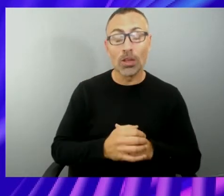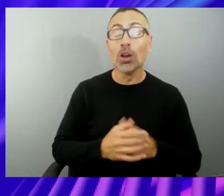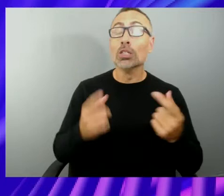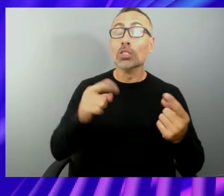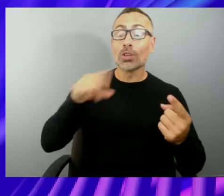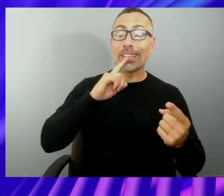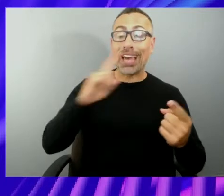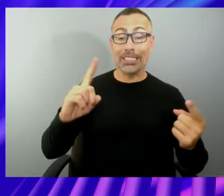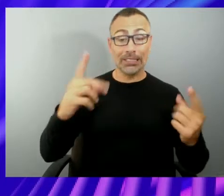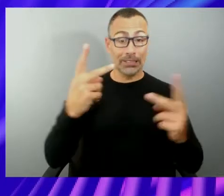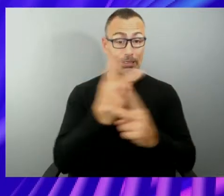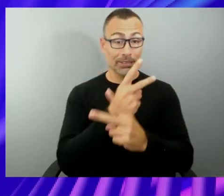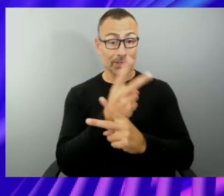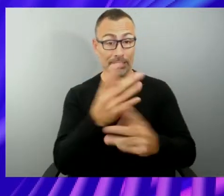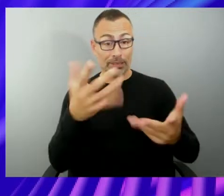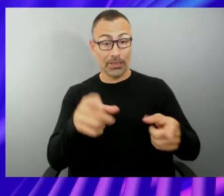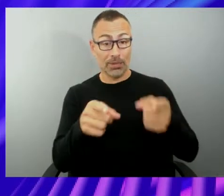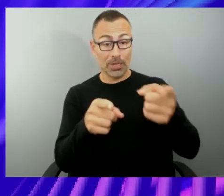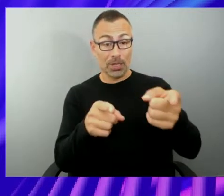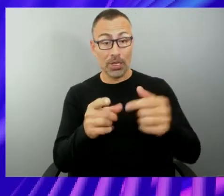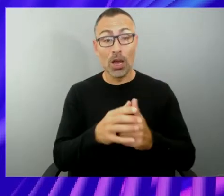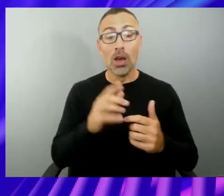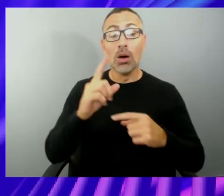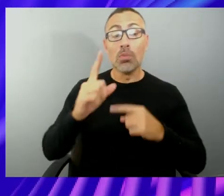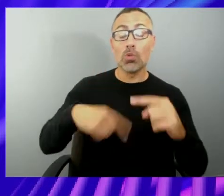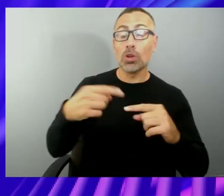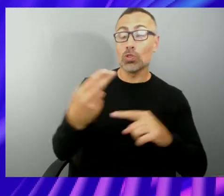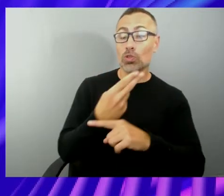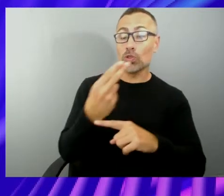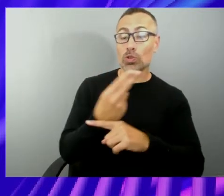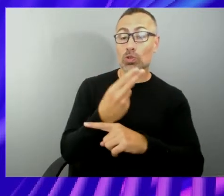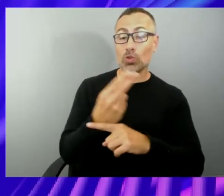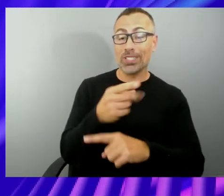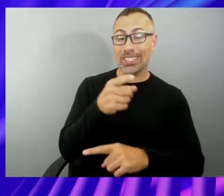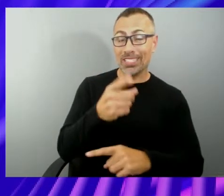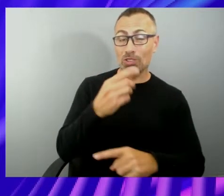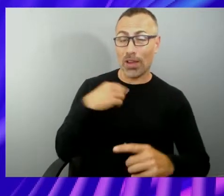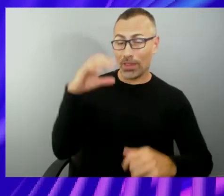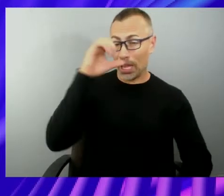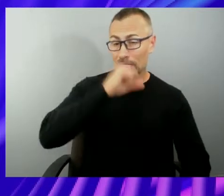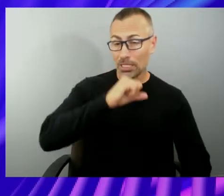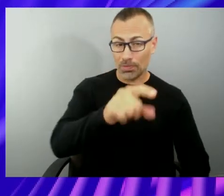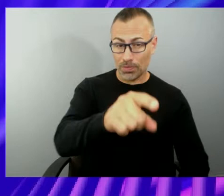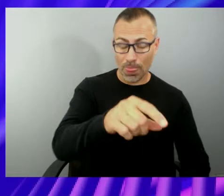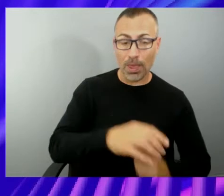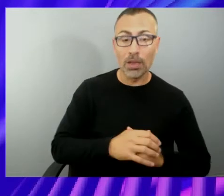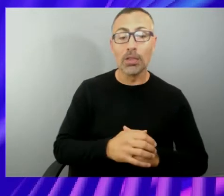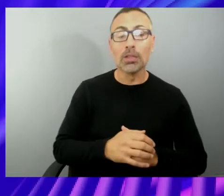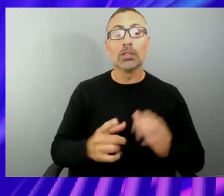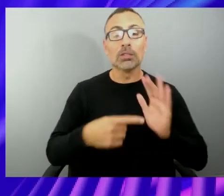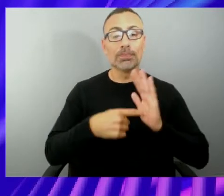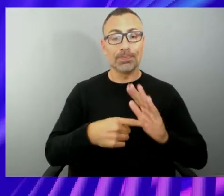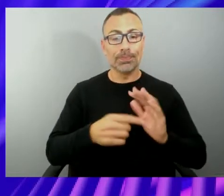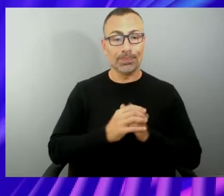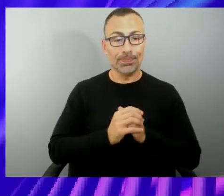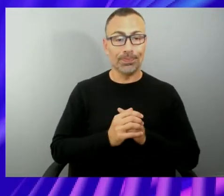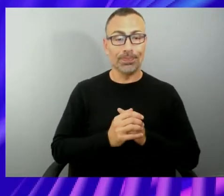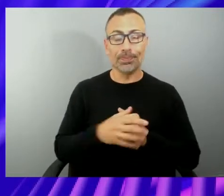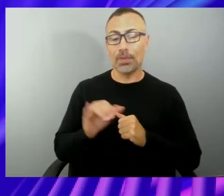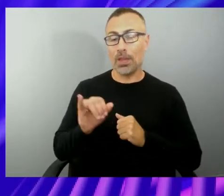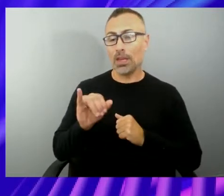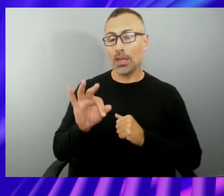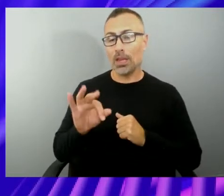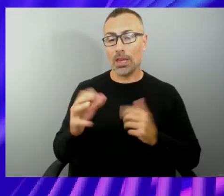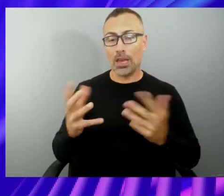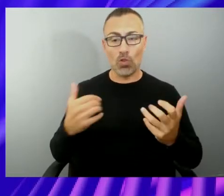estimate when you're using this. So that gives a good idea. So for example, now if you have a really